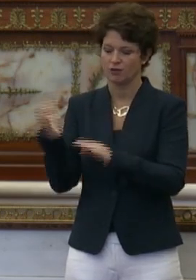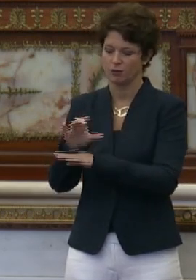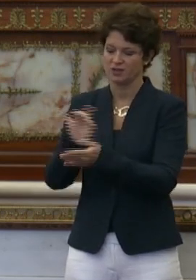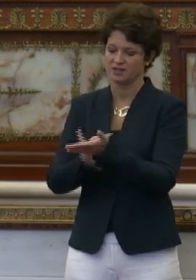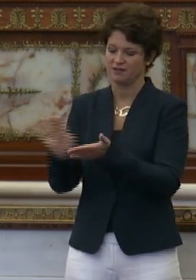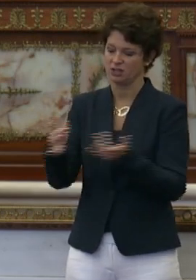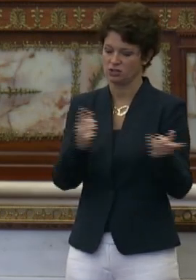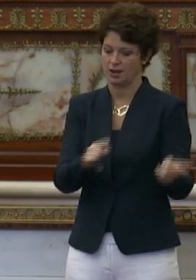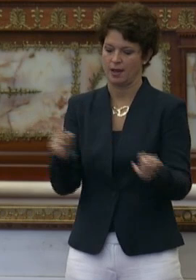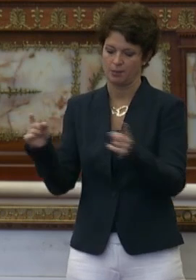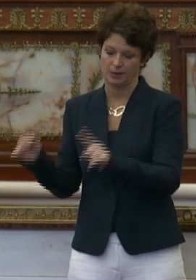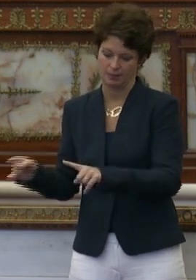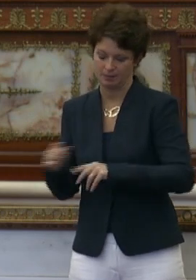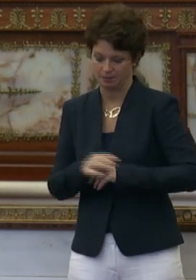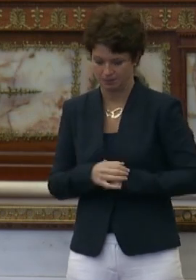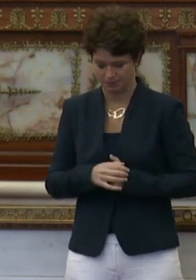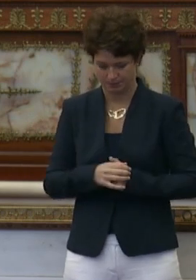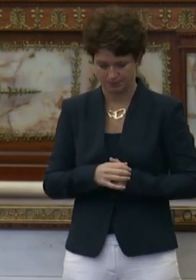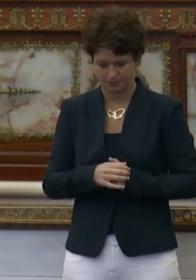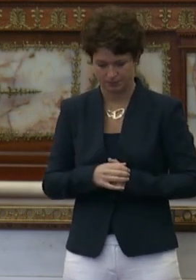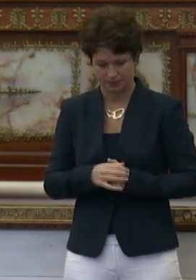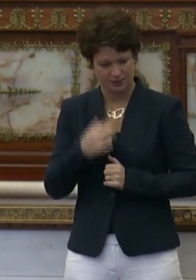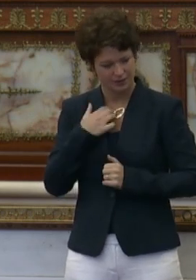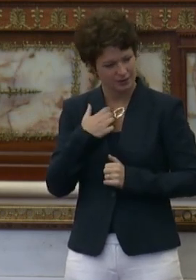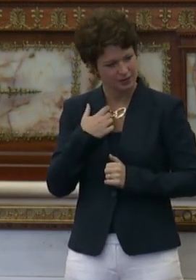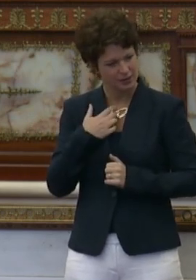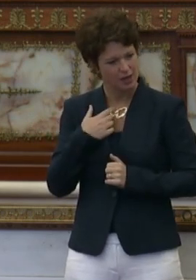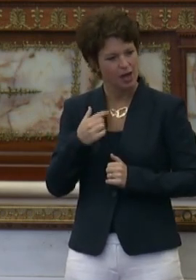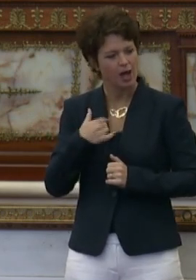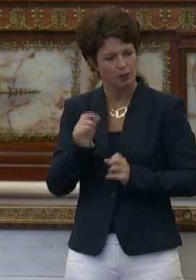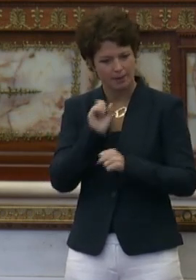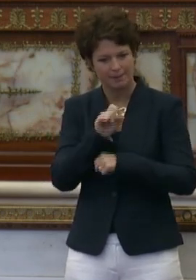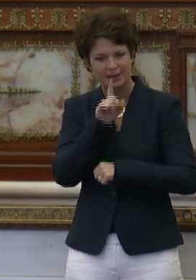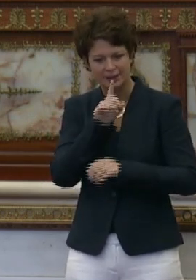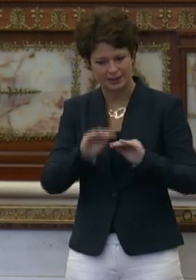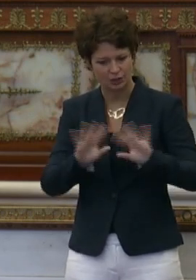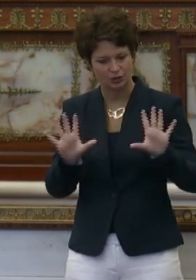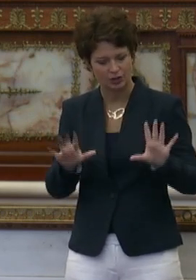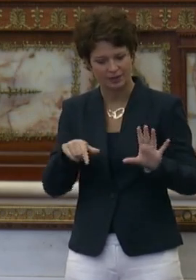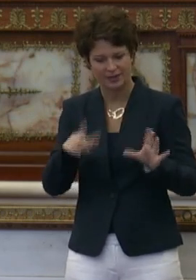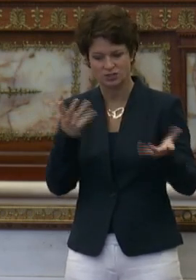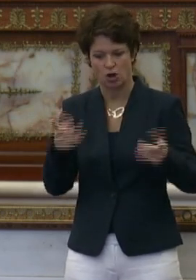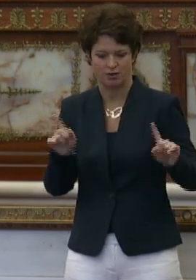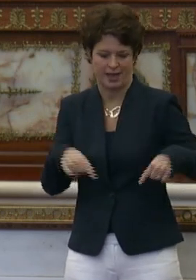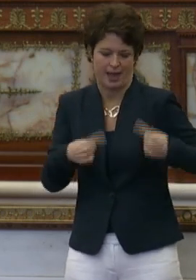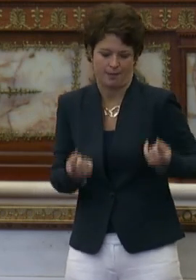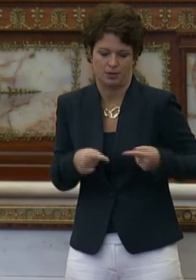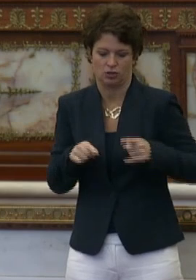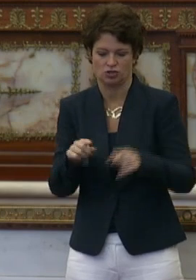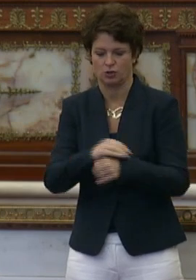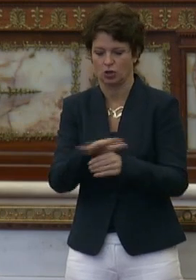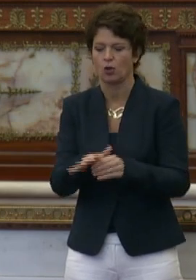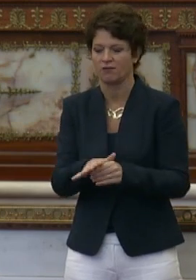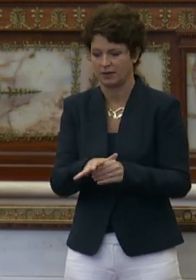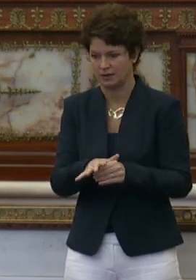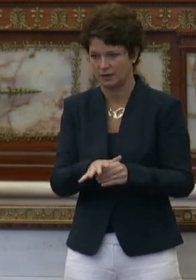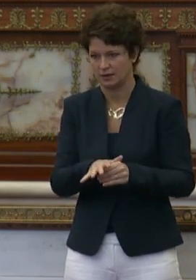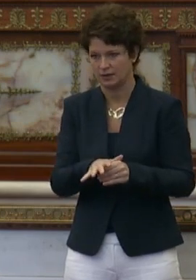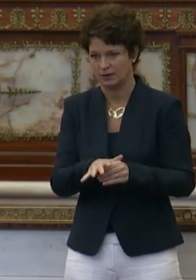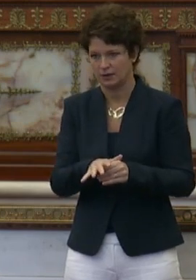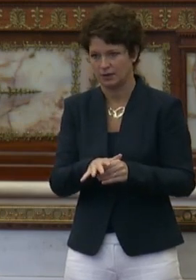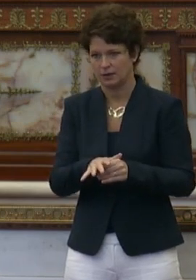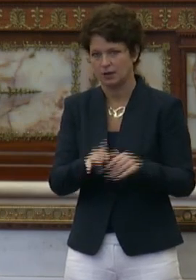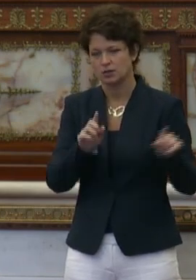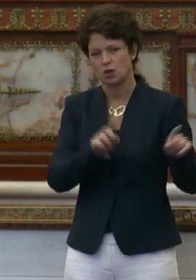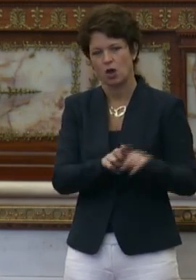eviction happens. And just to make very clear, this is already happening during COVID, and this is also